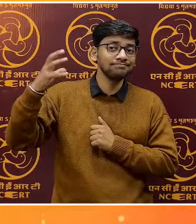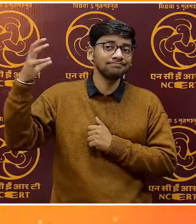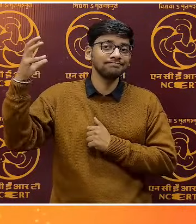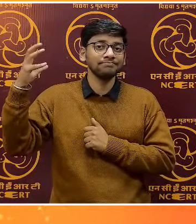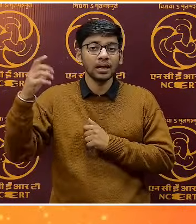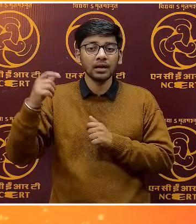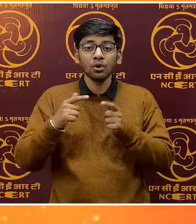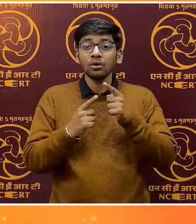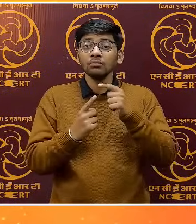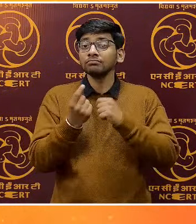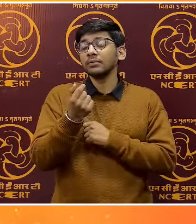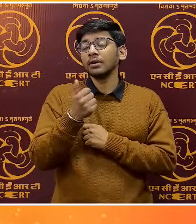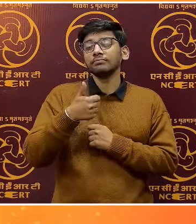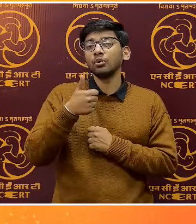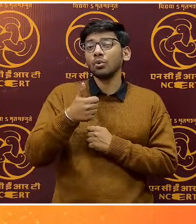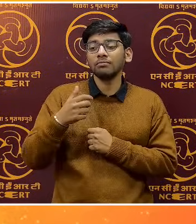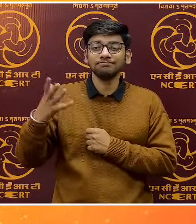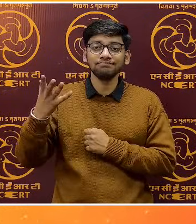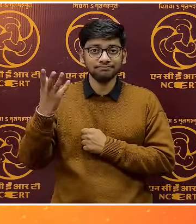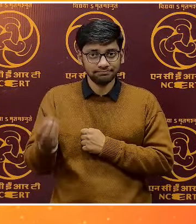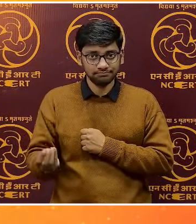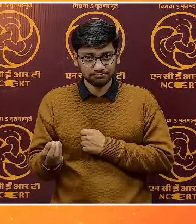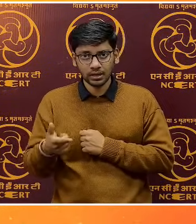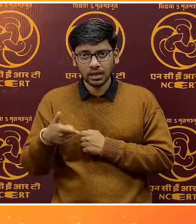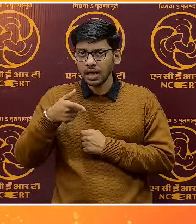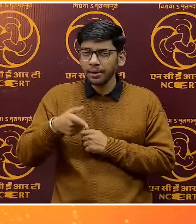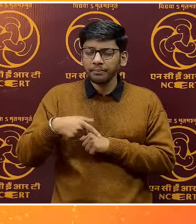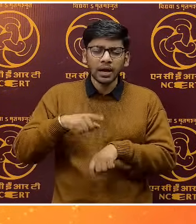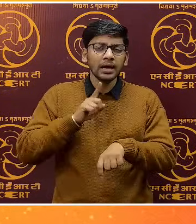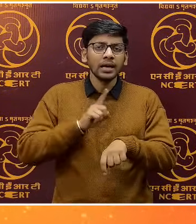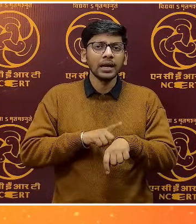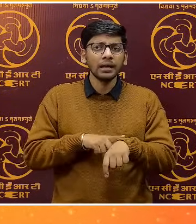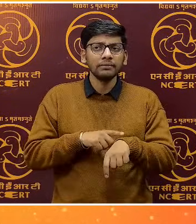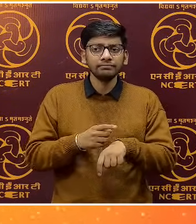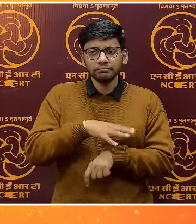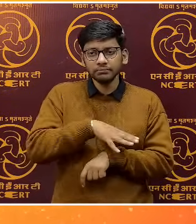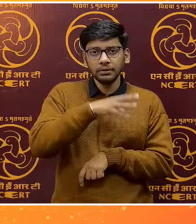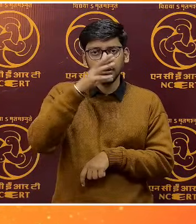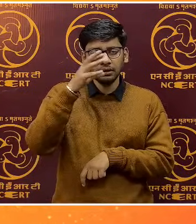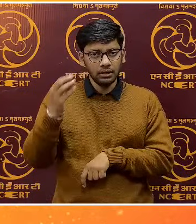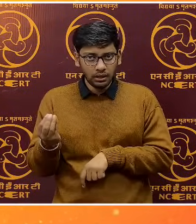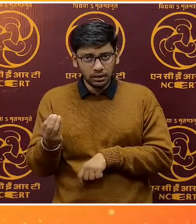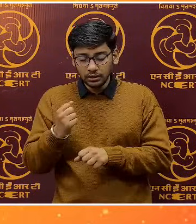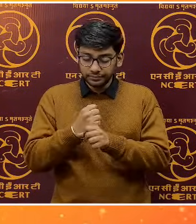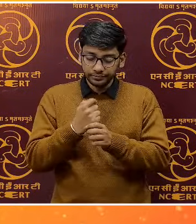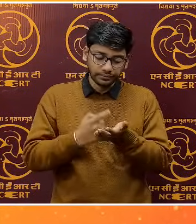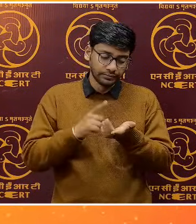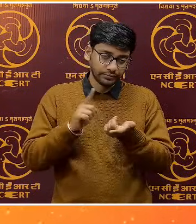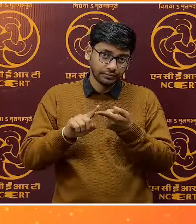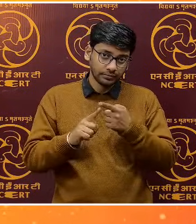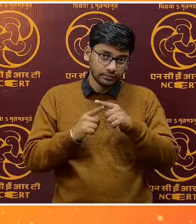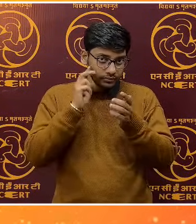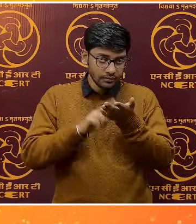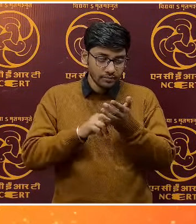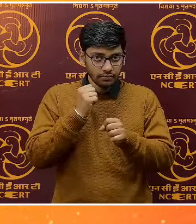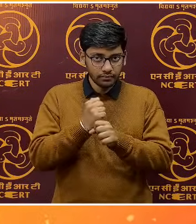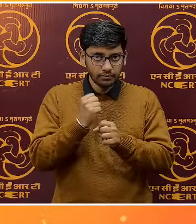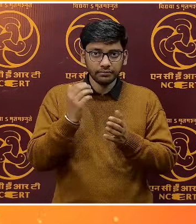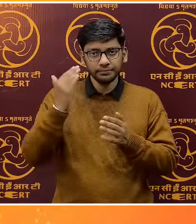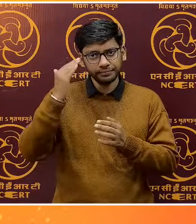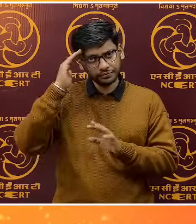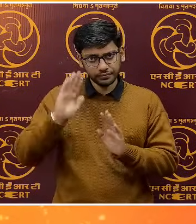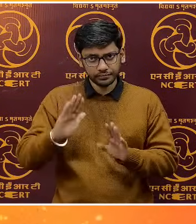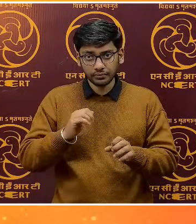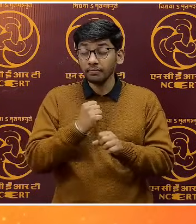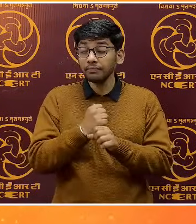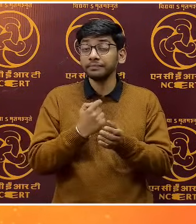point of time. So now we talk about time of the day, and now we know the greetings also, right? Now when we think of